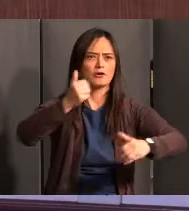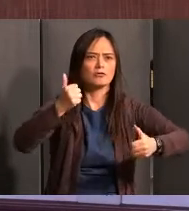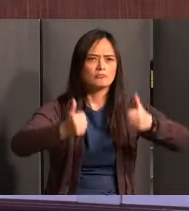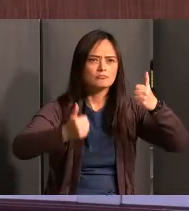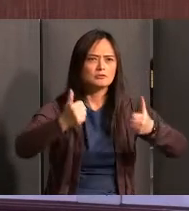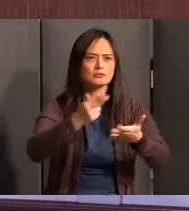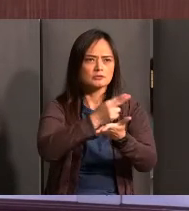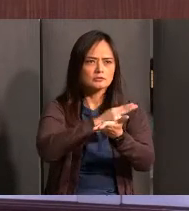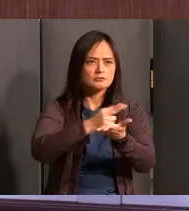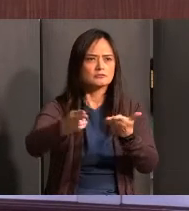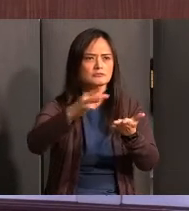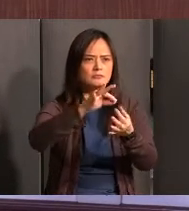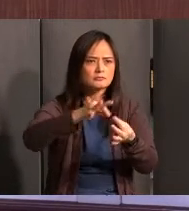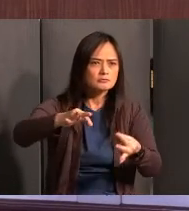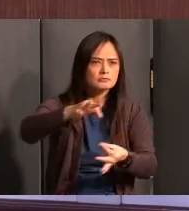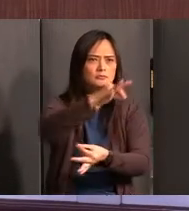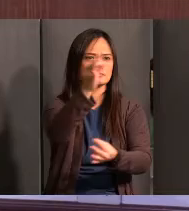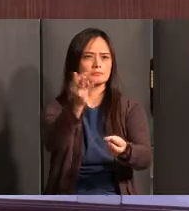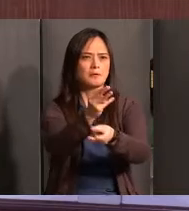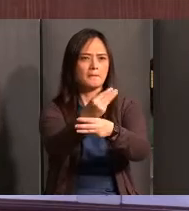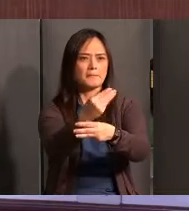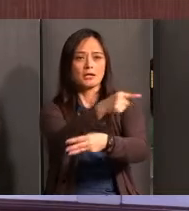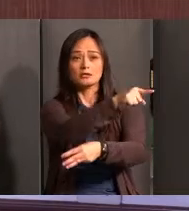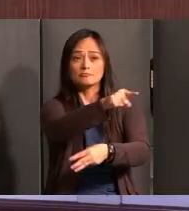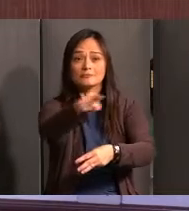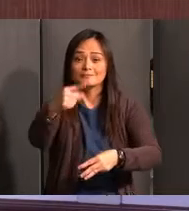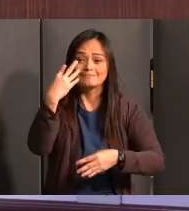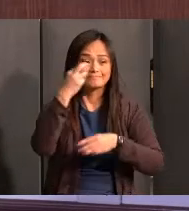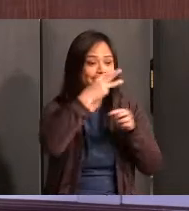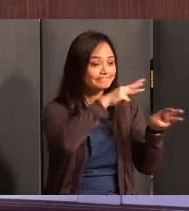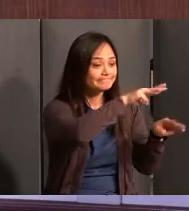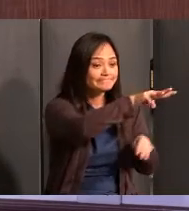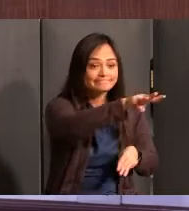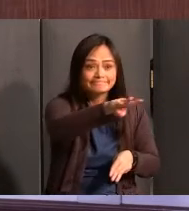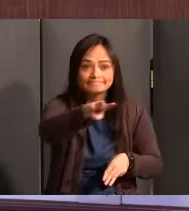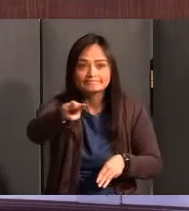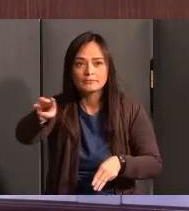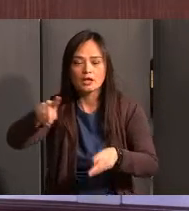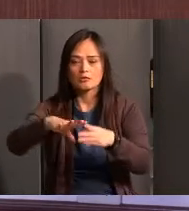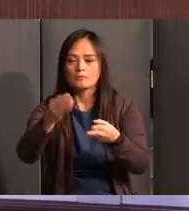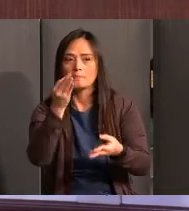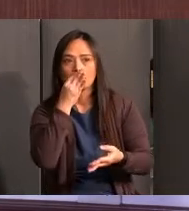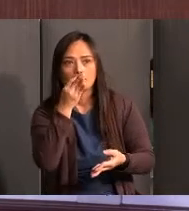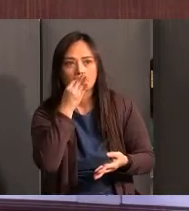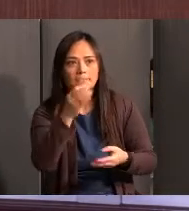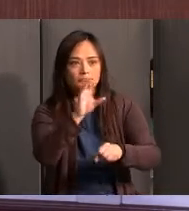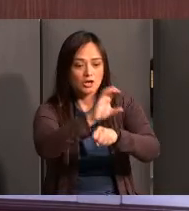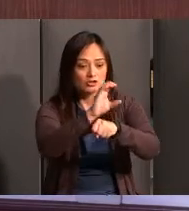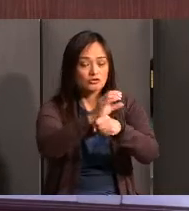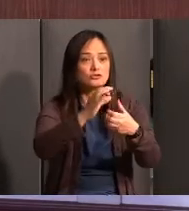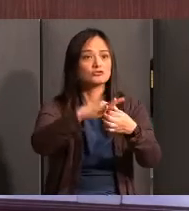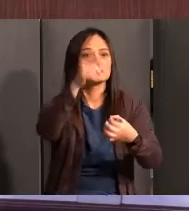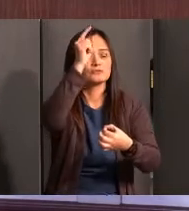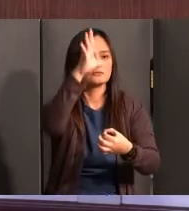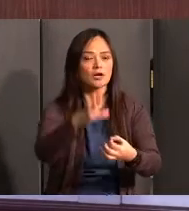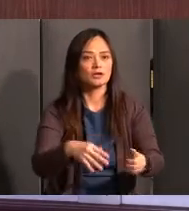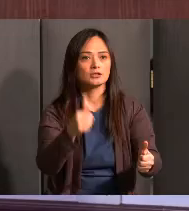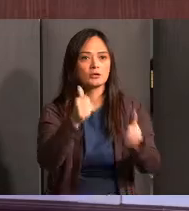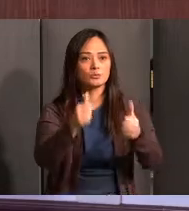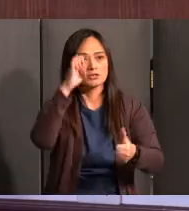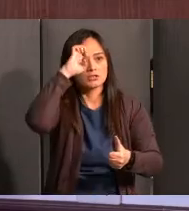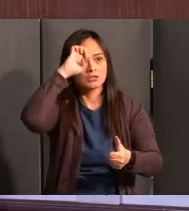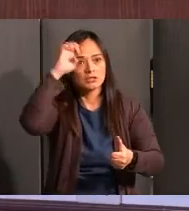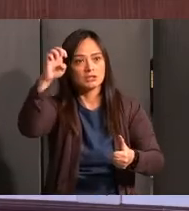over which the Holy Ghost hath made you overseers, to feed the church of God, which he